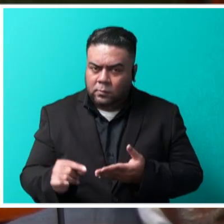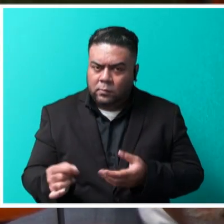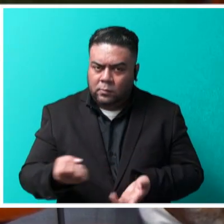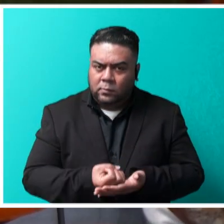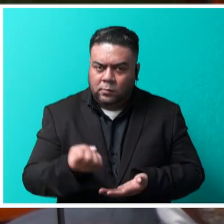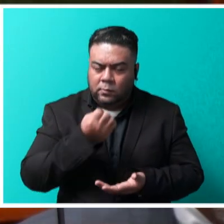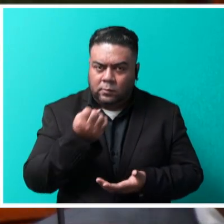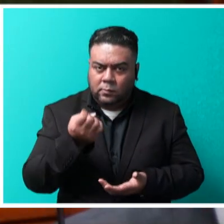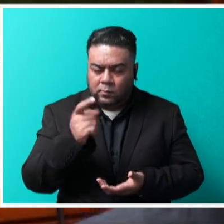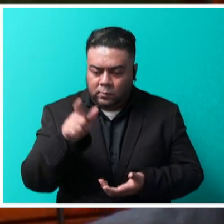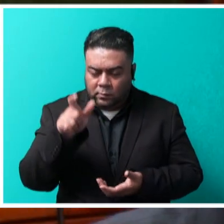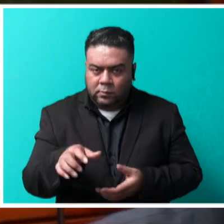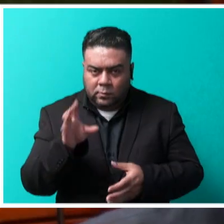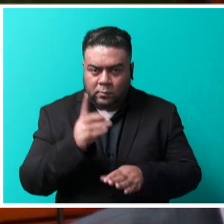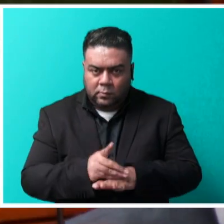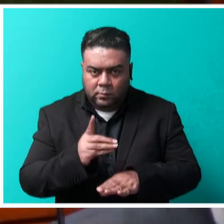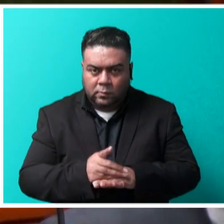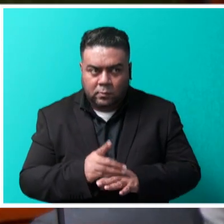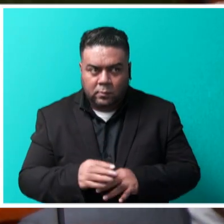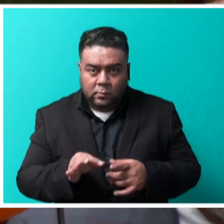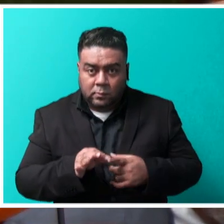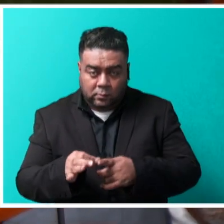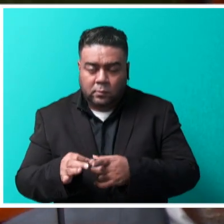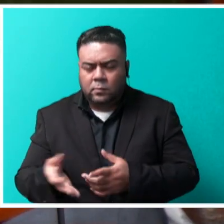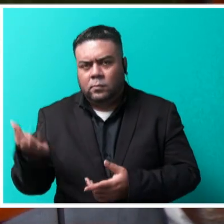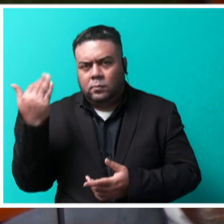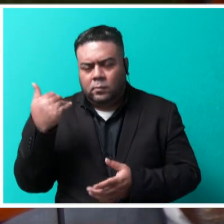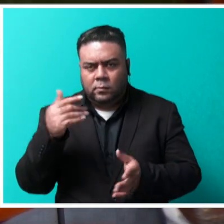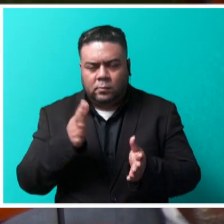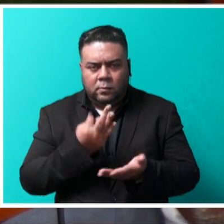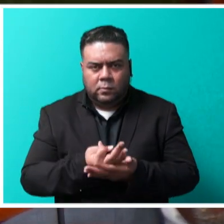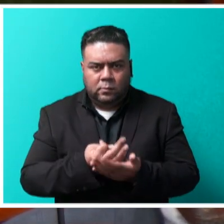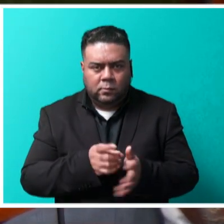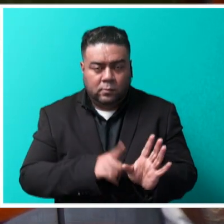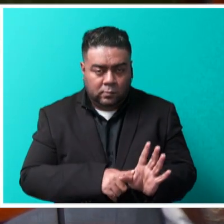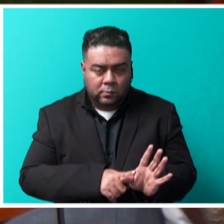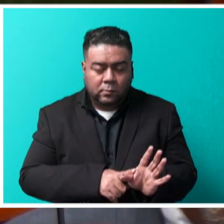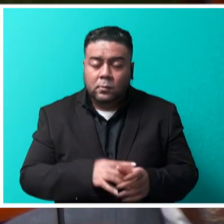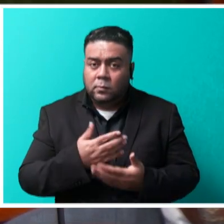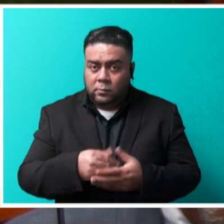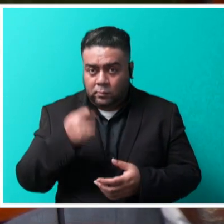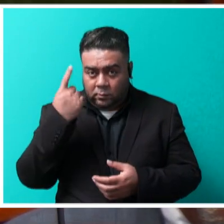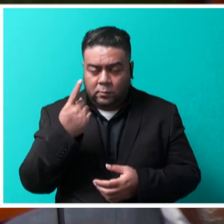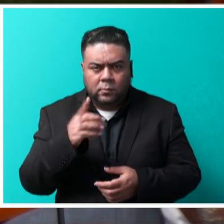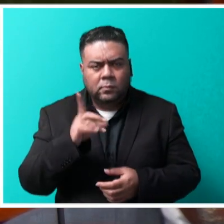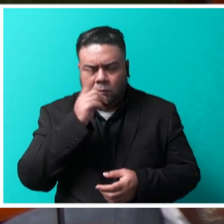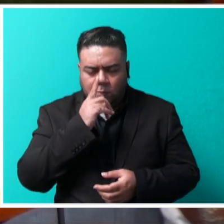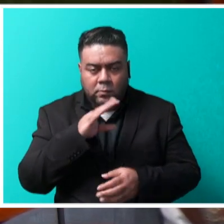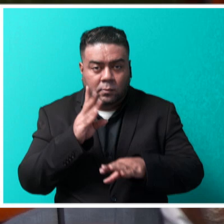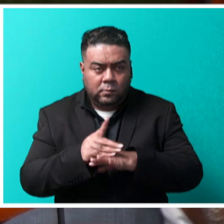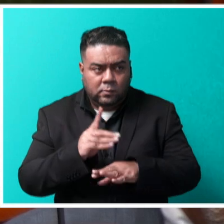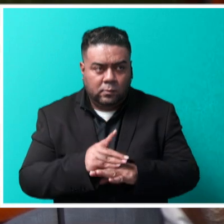empowerment of persons with disabilities that was piloted in the last financial year. Mr. Speaker, to understand what people with disabilities